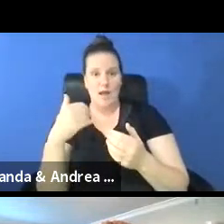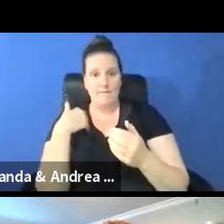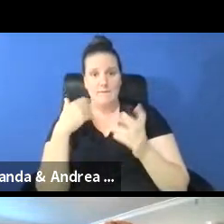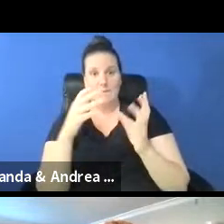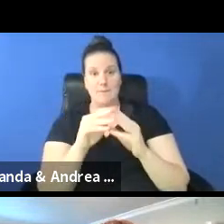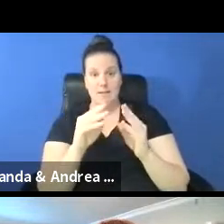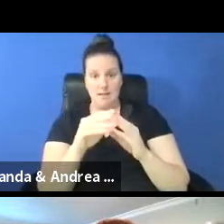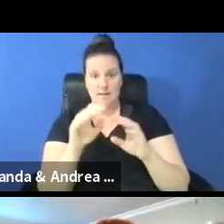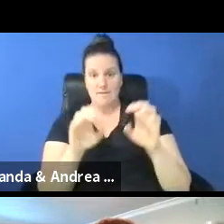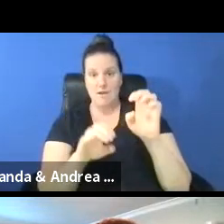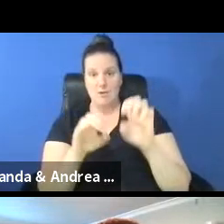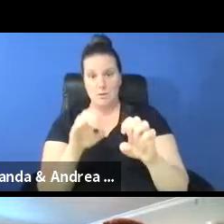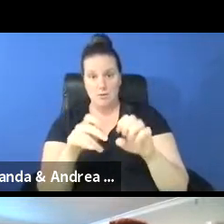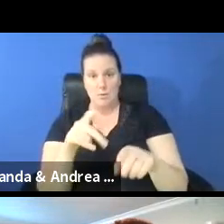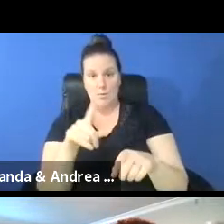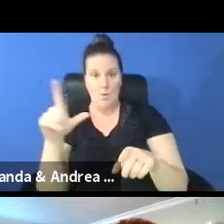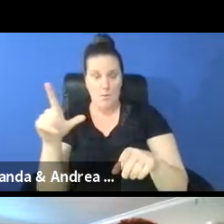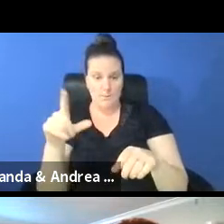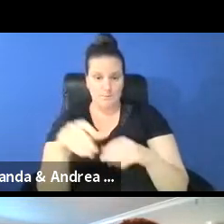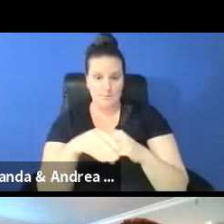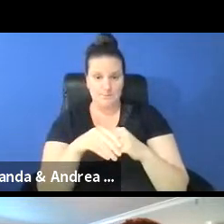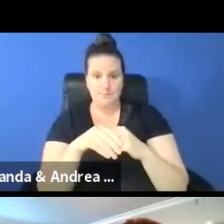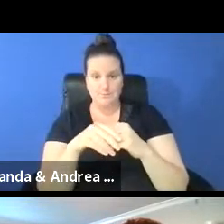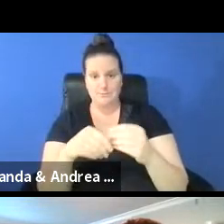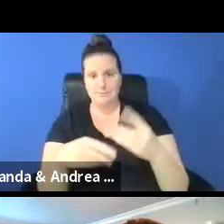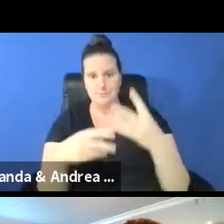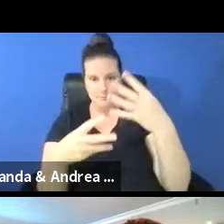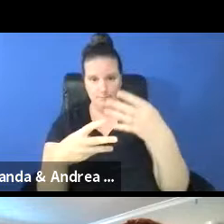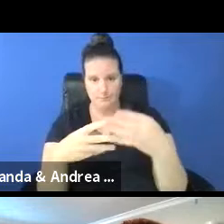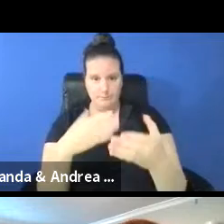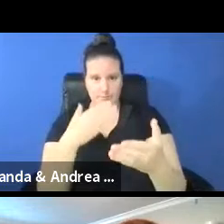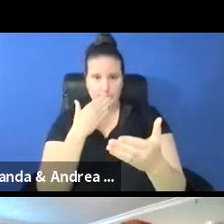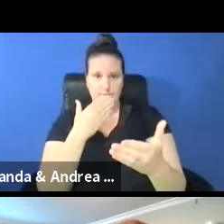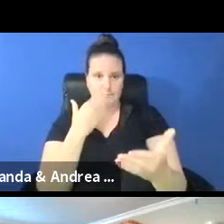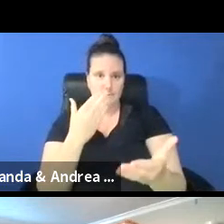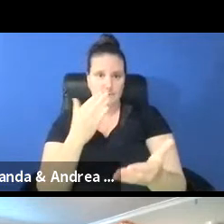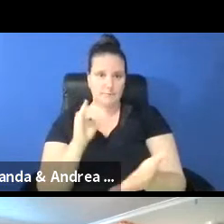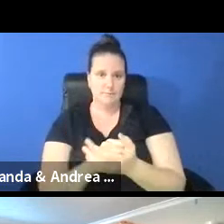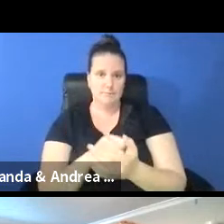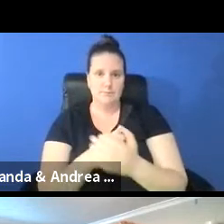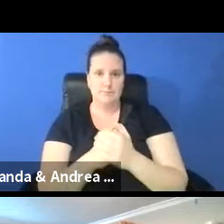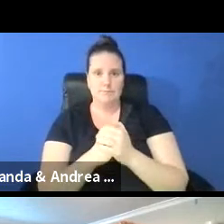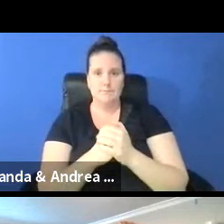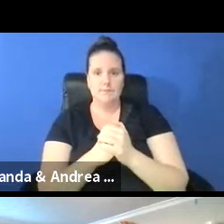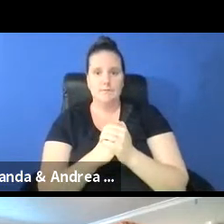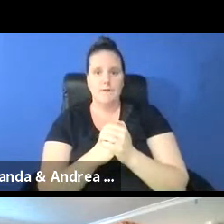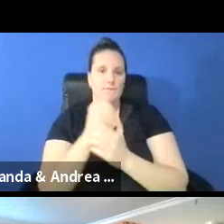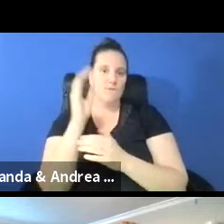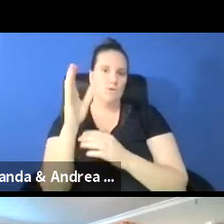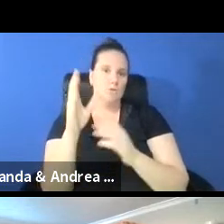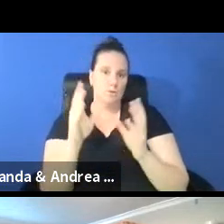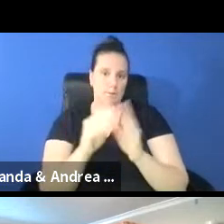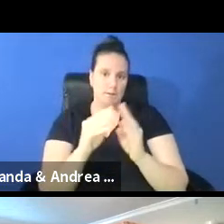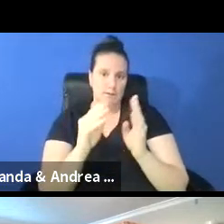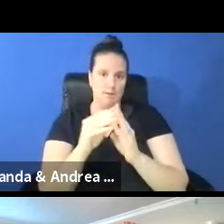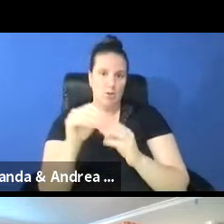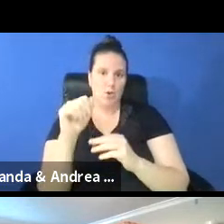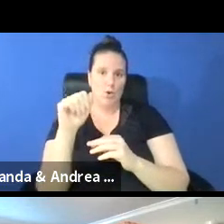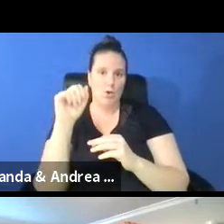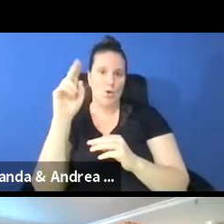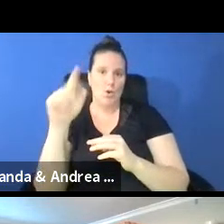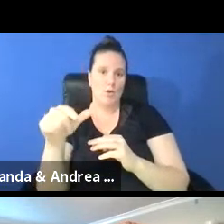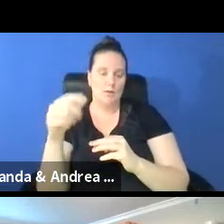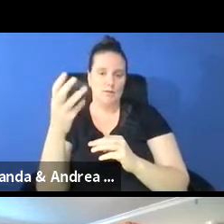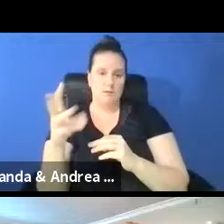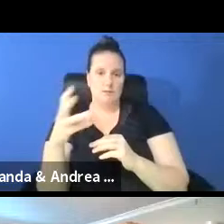meeting evaluation poll that's going to come up. Thank you, thank you. And our future meetings, August